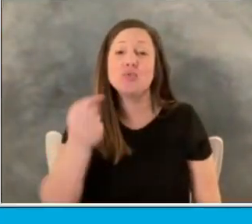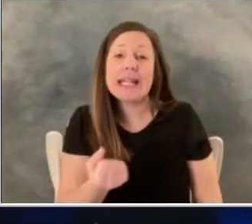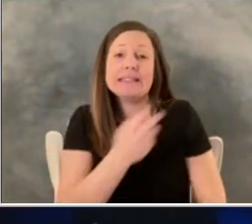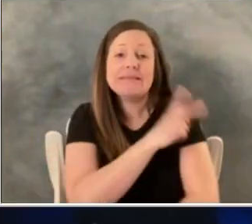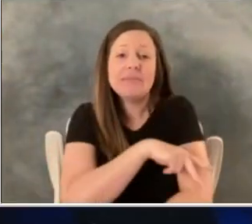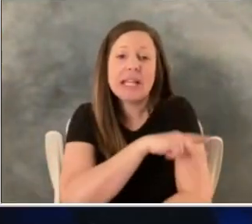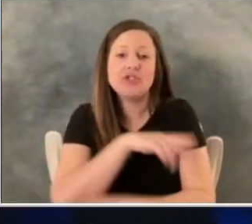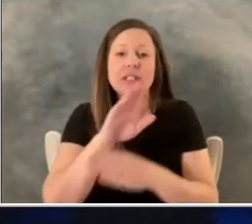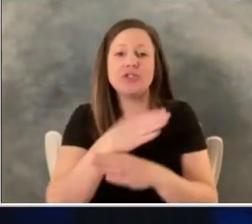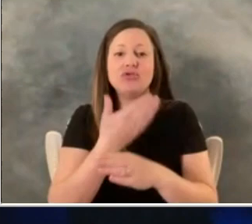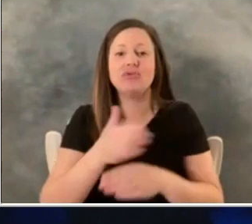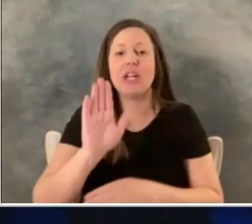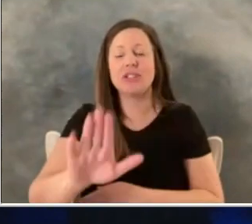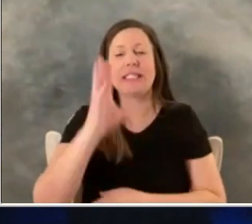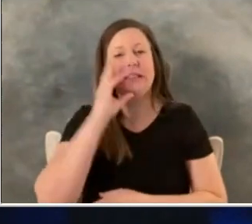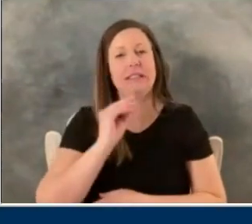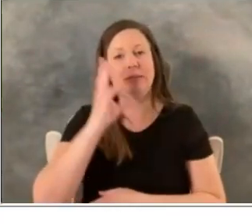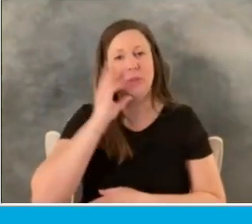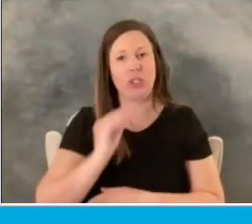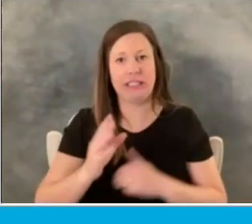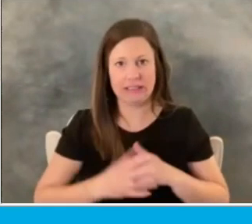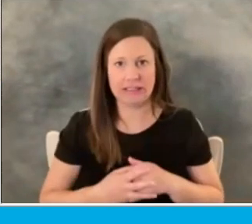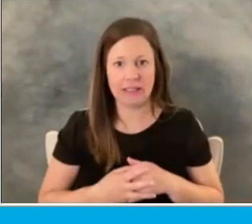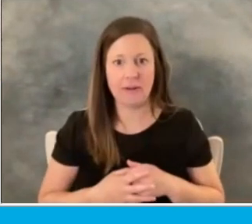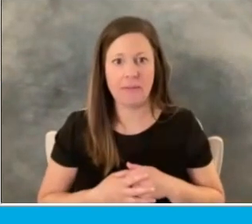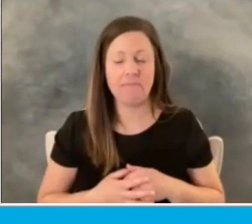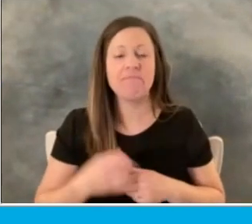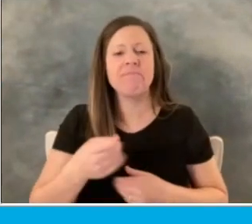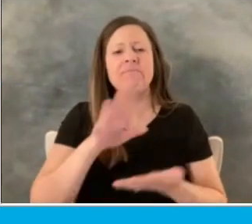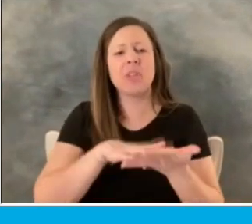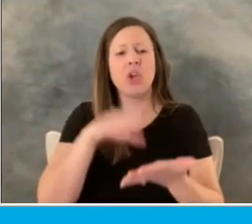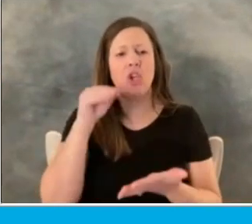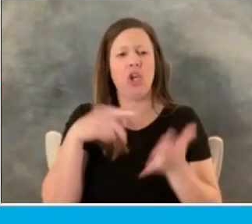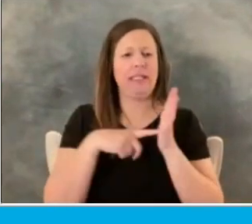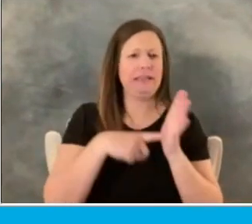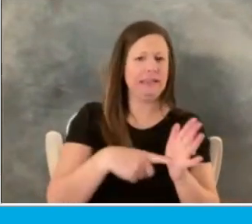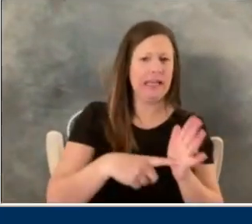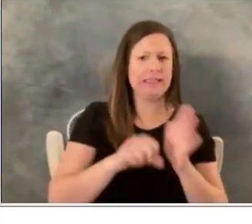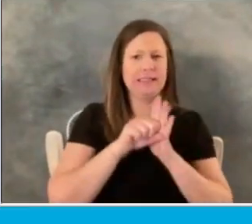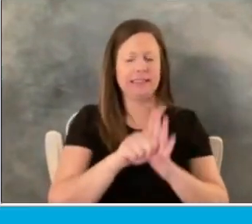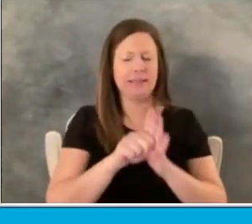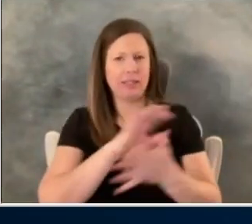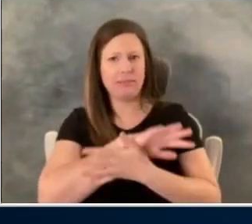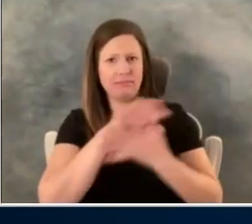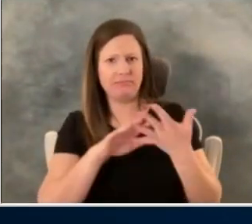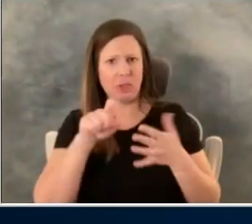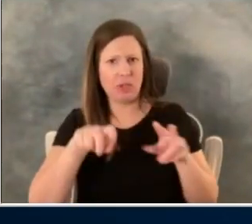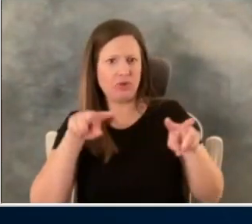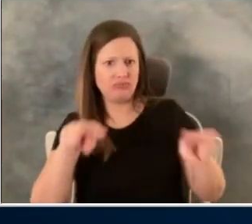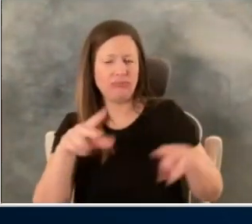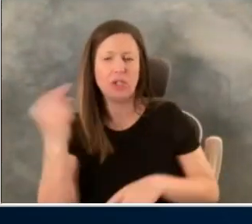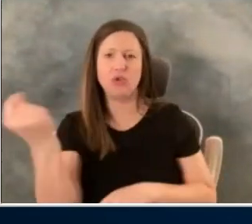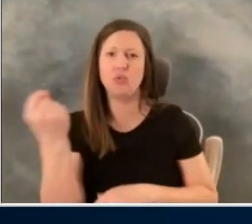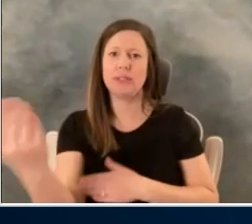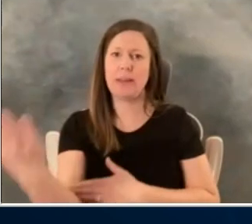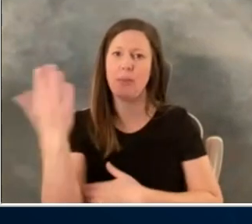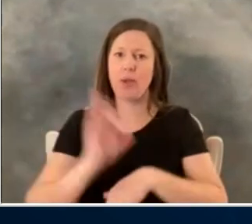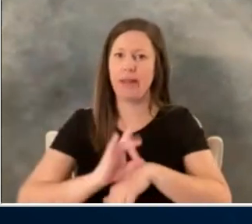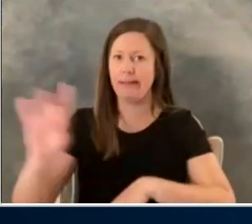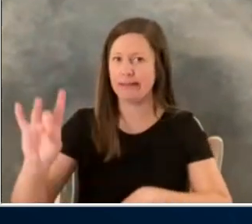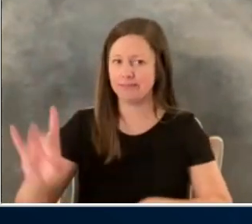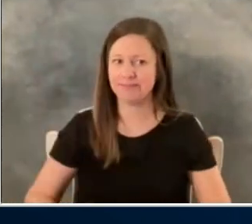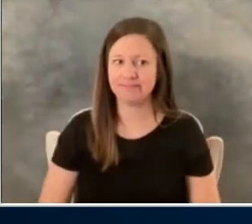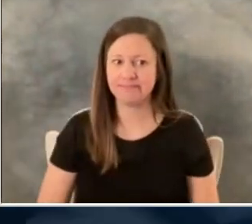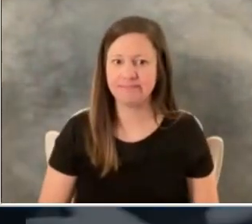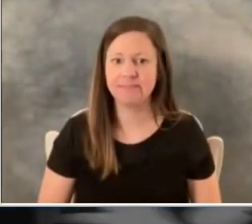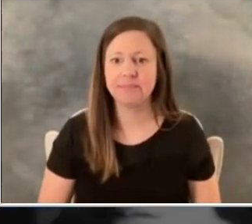I'm Jessica Lovell on the next Morning Medical Update. Learn the signs and symptoms to look out for, Tuesday at 8.